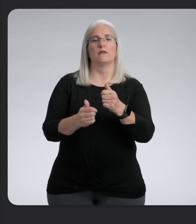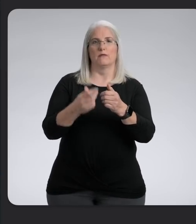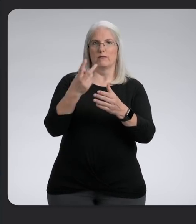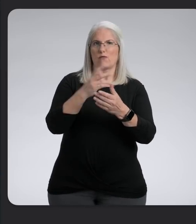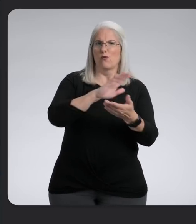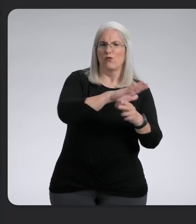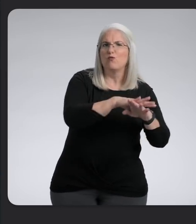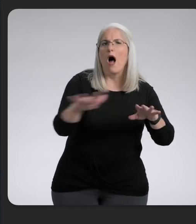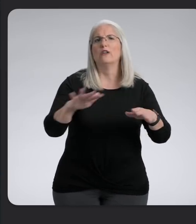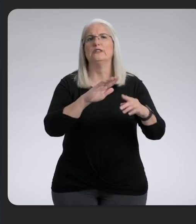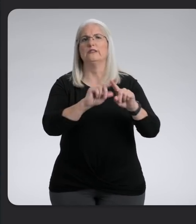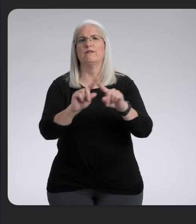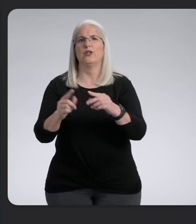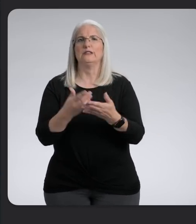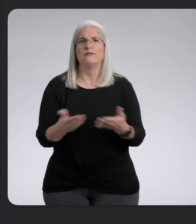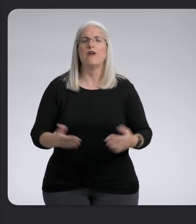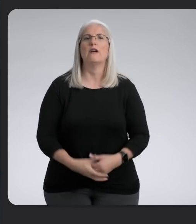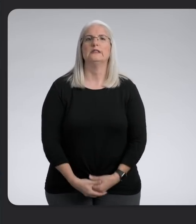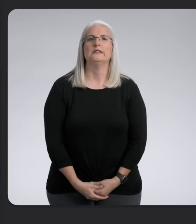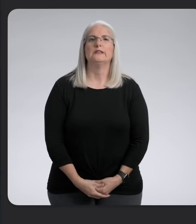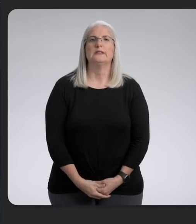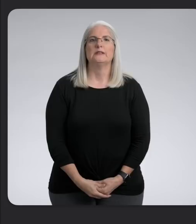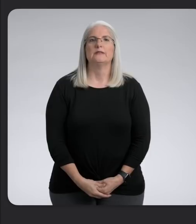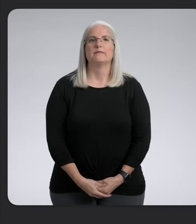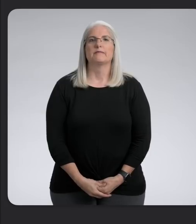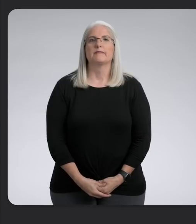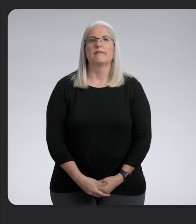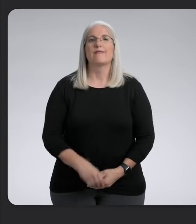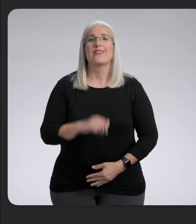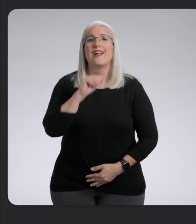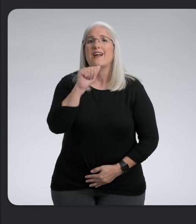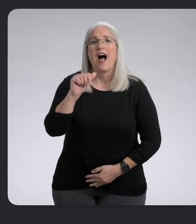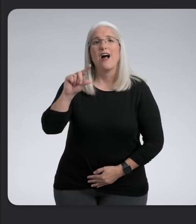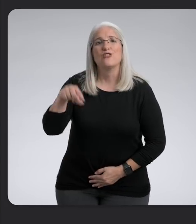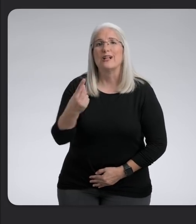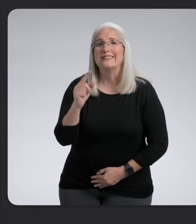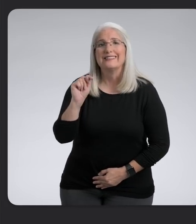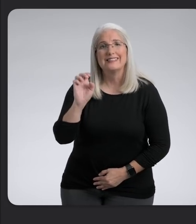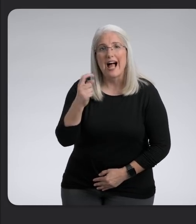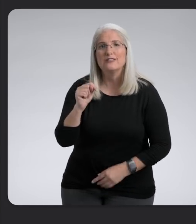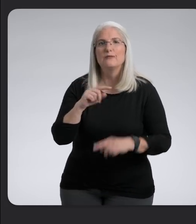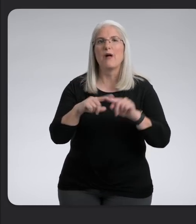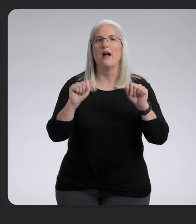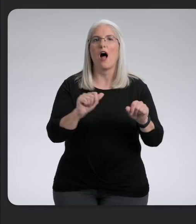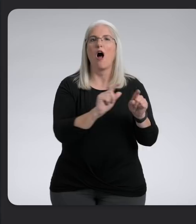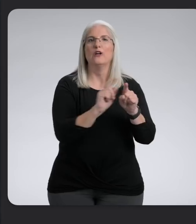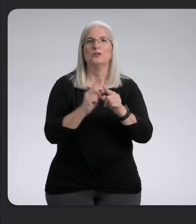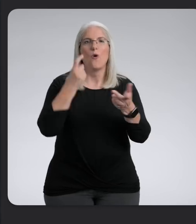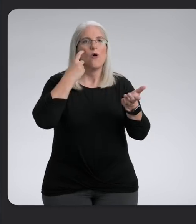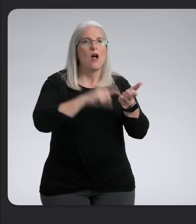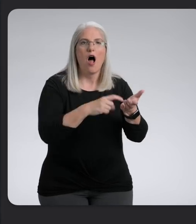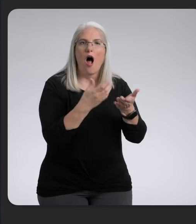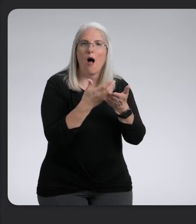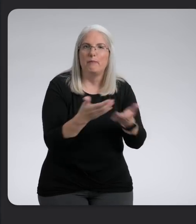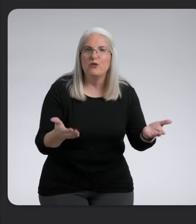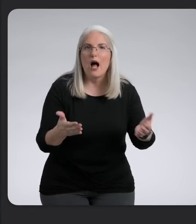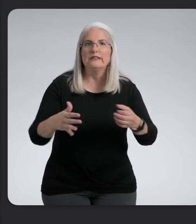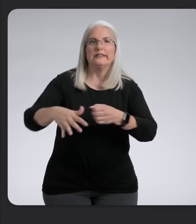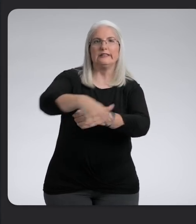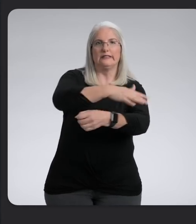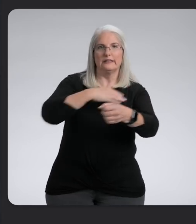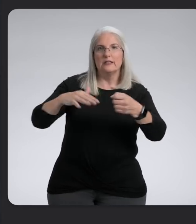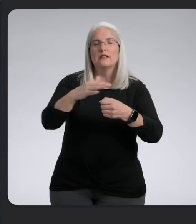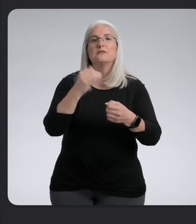it's not just text. You can also look up information on recognized objects and scenes. Just tap, and you can look